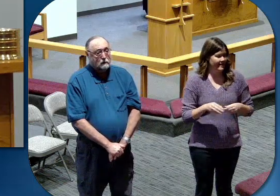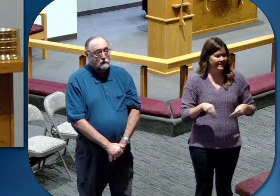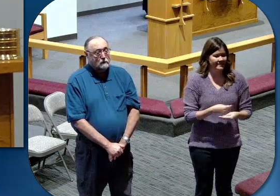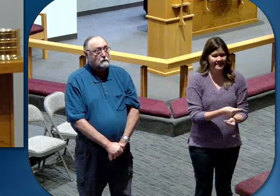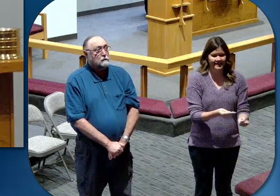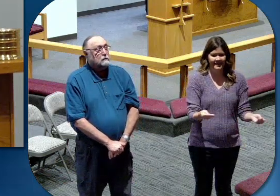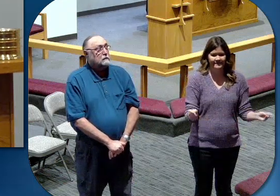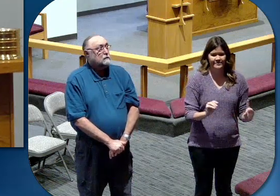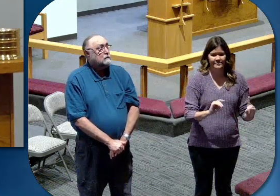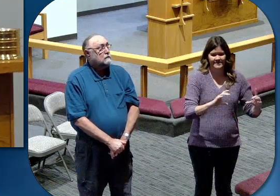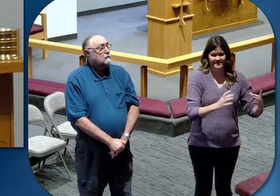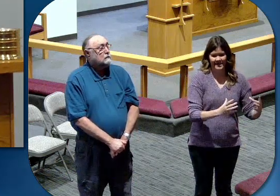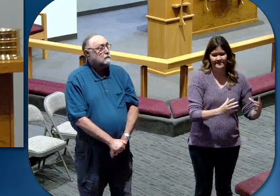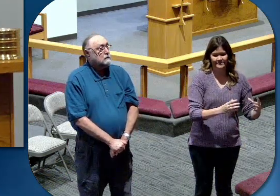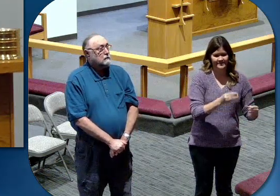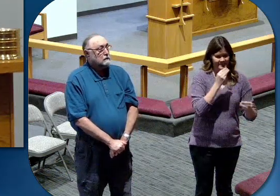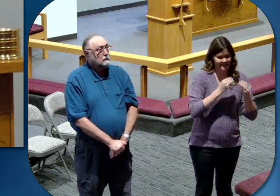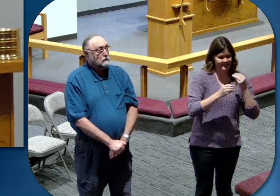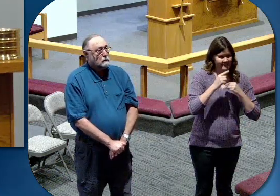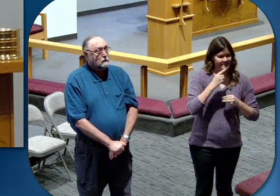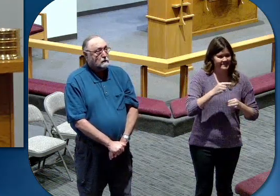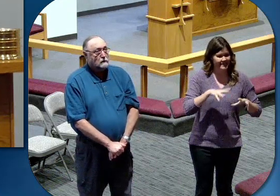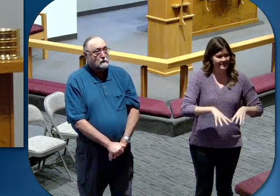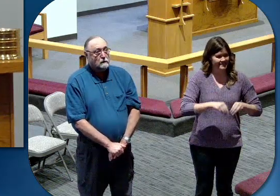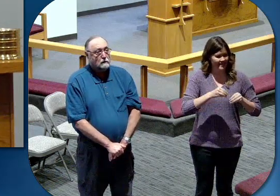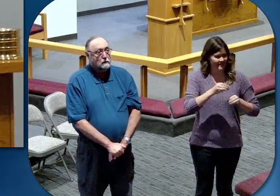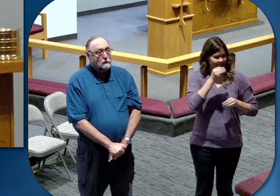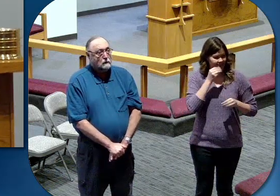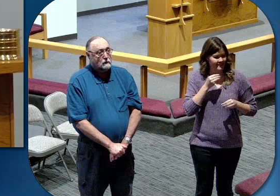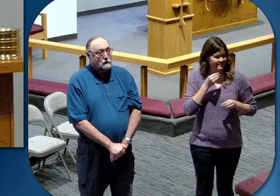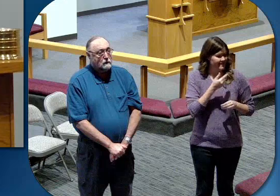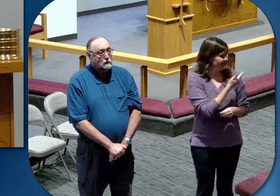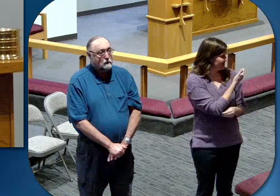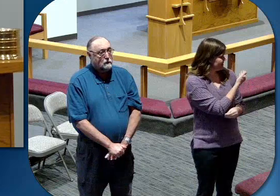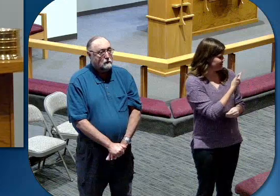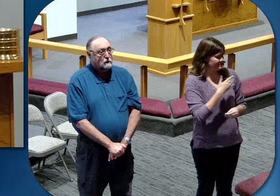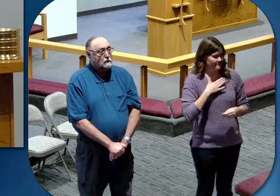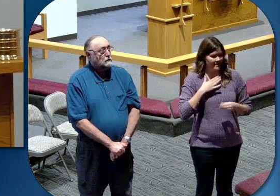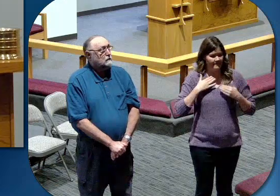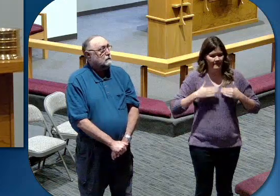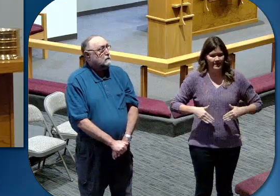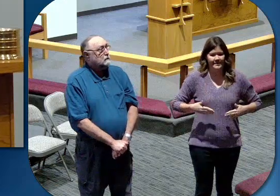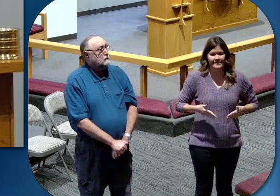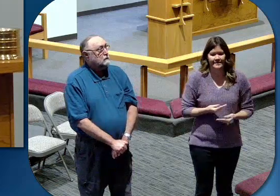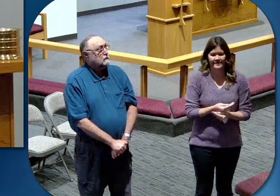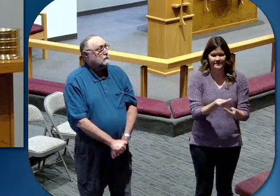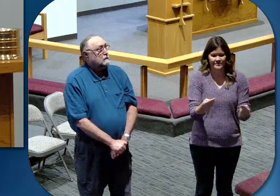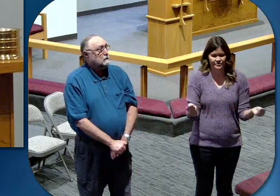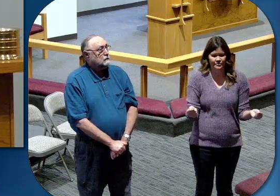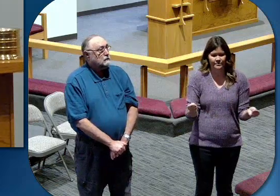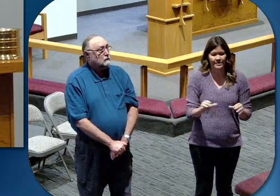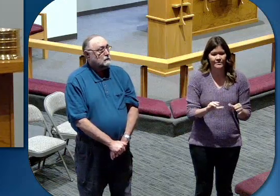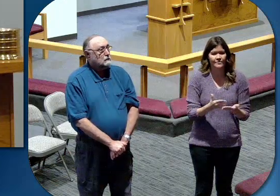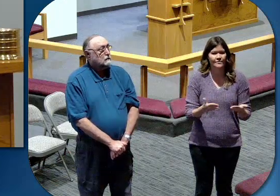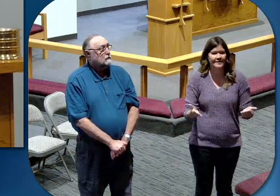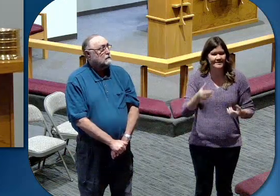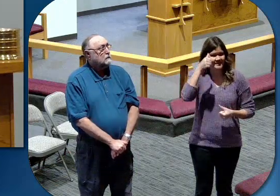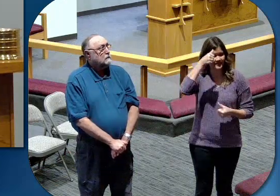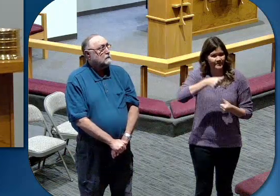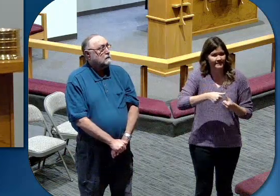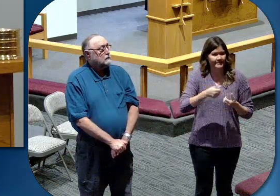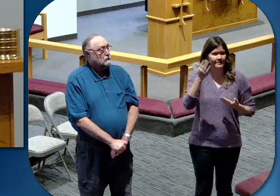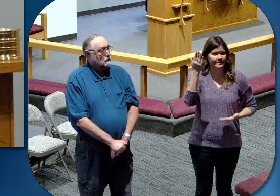And he gave it to his disciples to eat, saying, "Take and eat, this is my body given for you. Do this in remembrance of